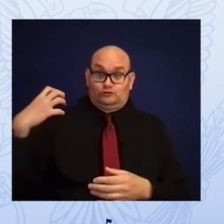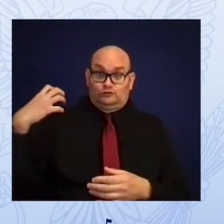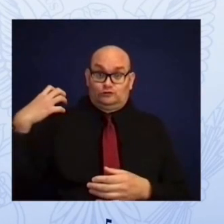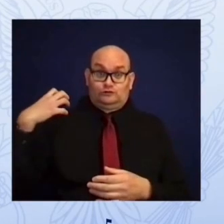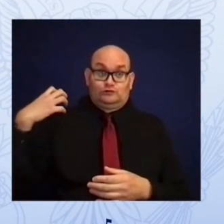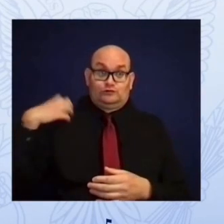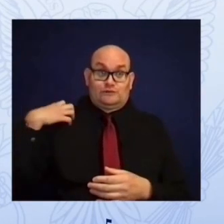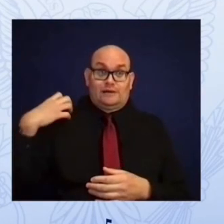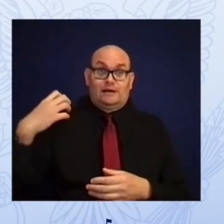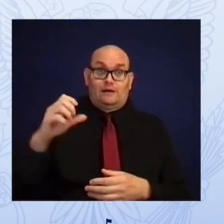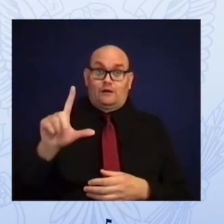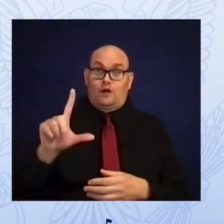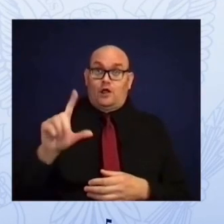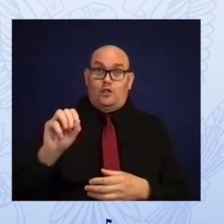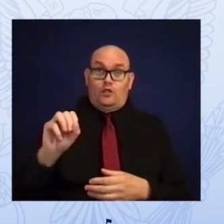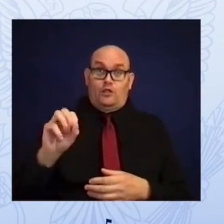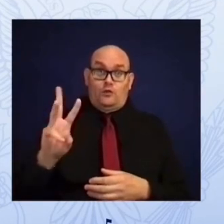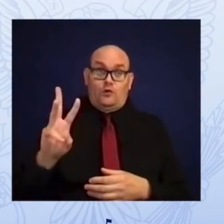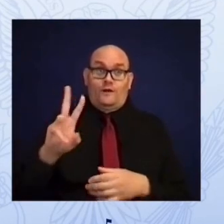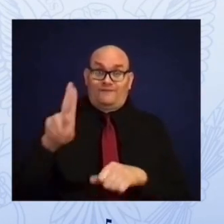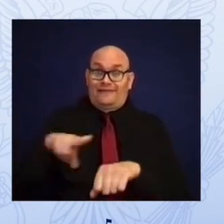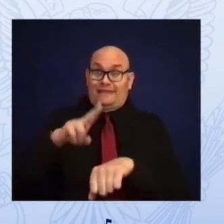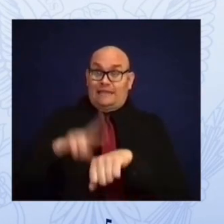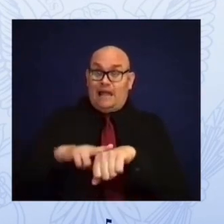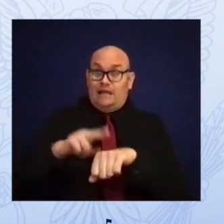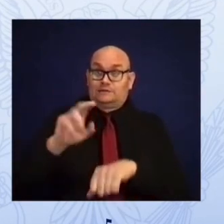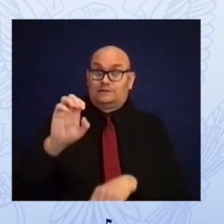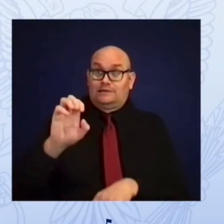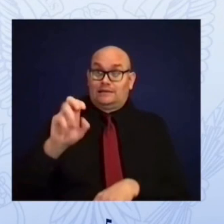for the Humanities, Shelley.